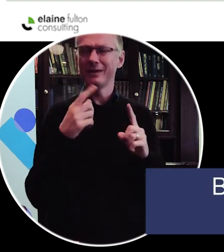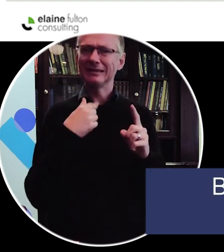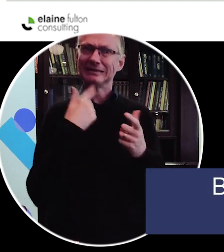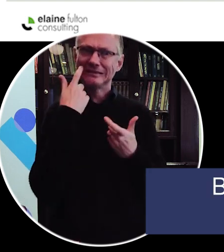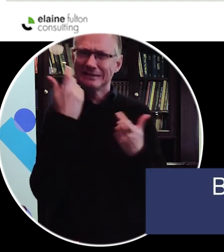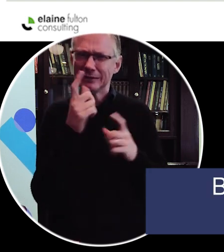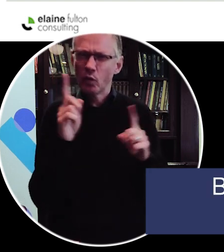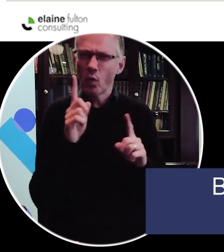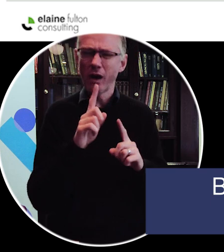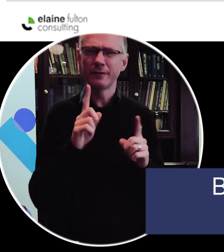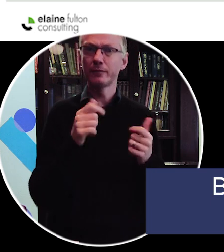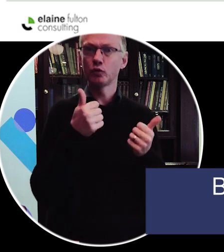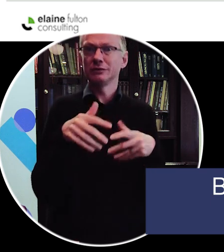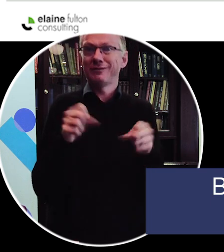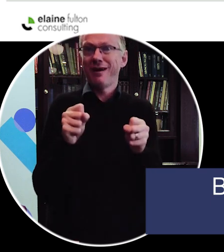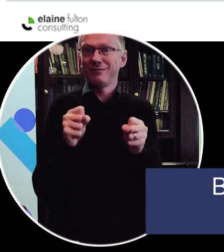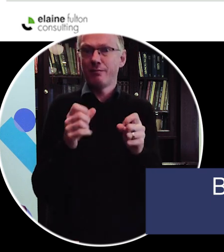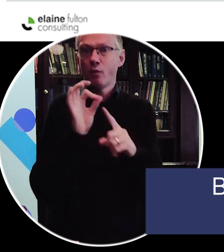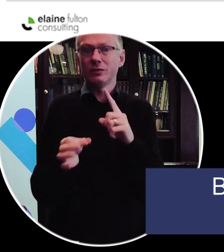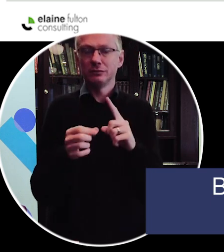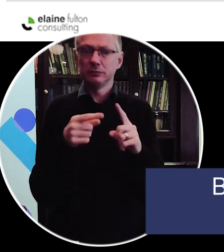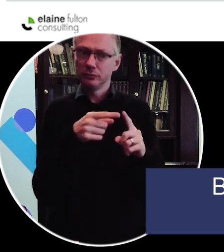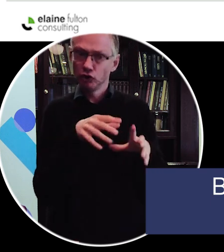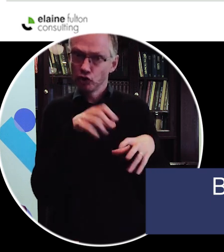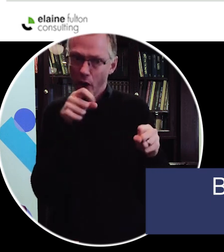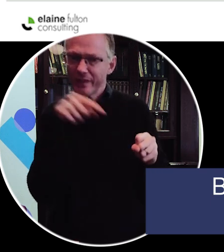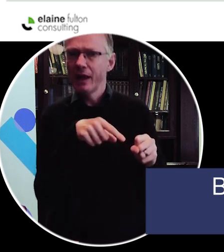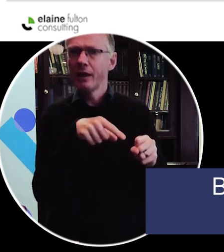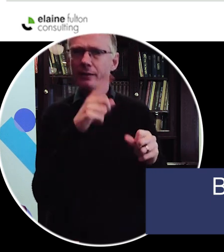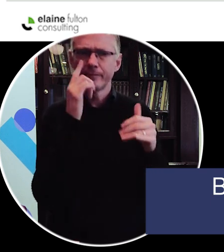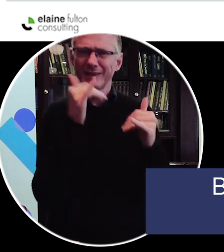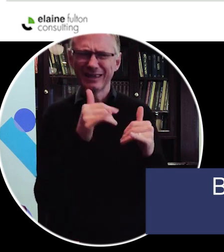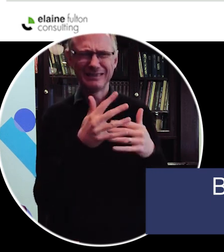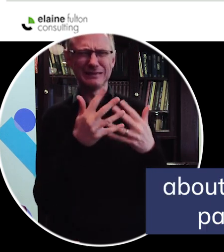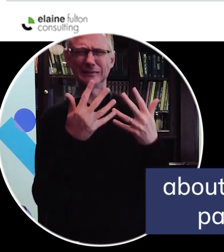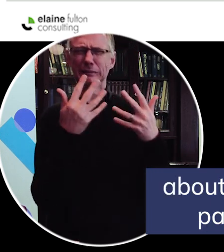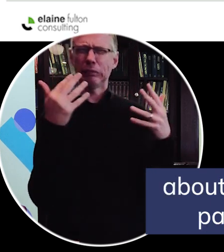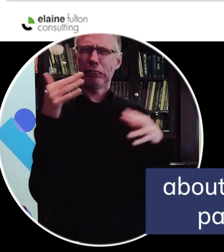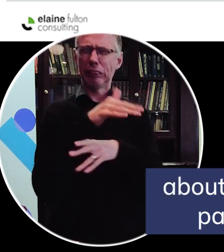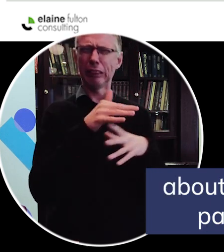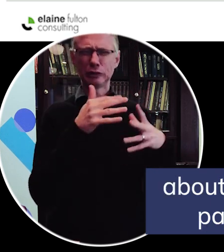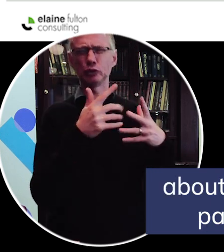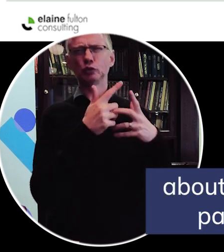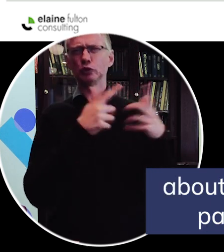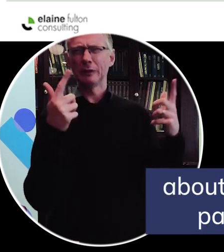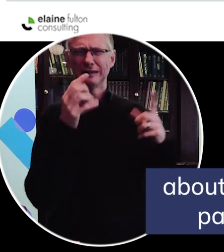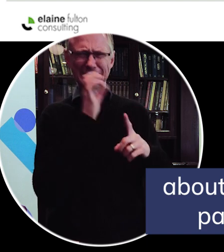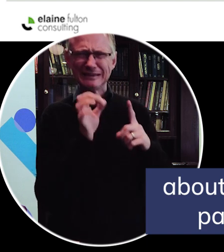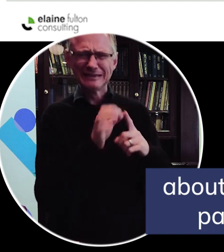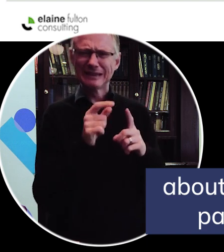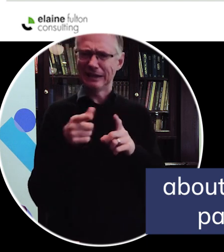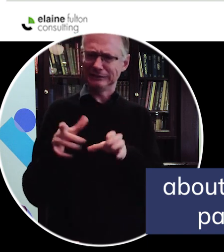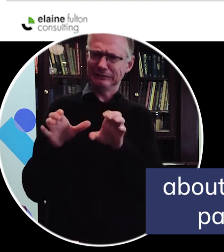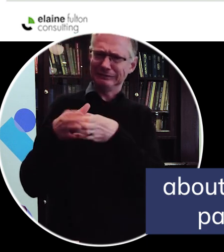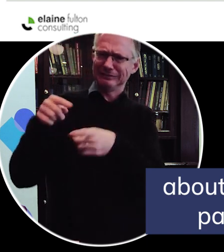is a good starting point to test, where it's not overloaded with detail about particular cohorts of children